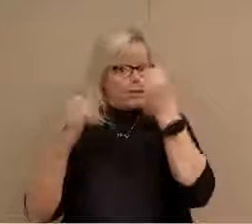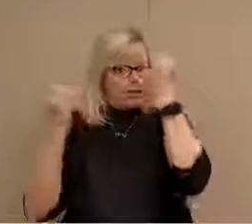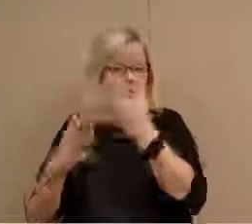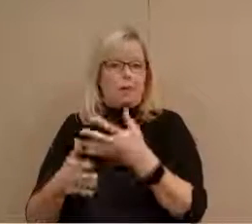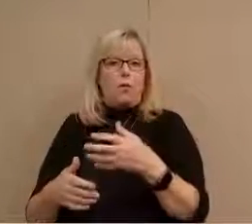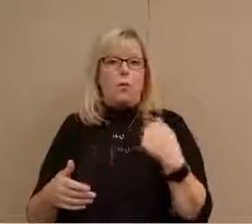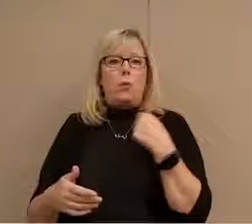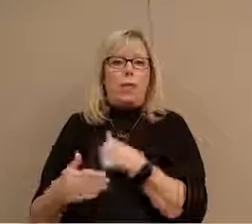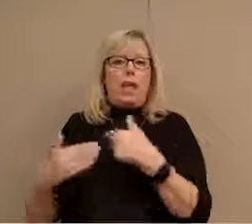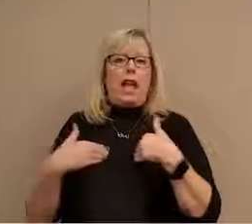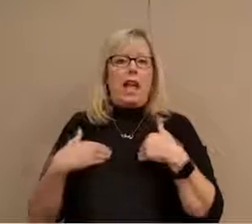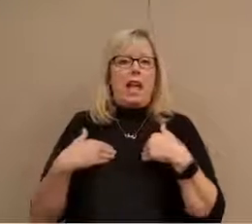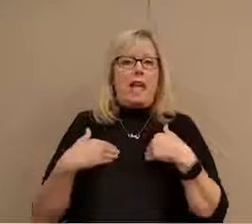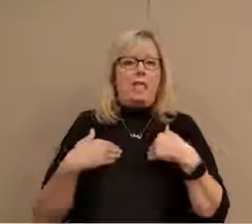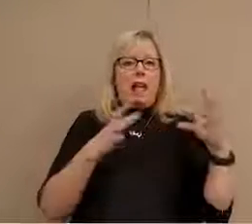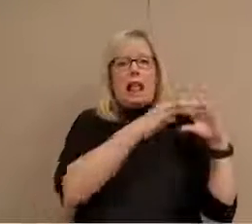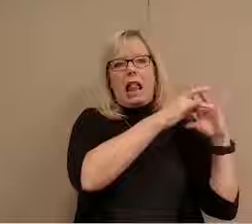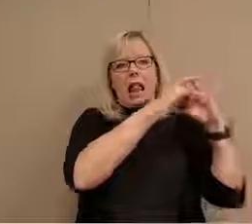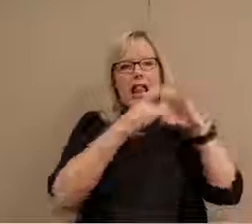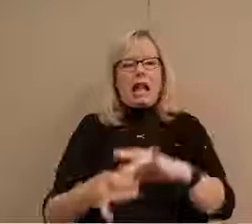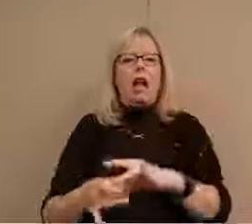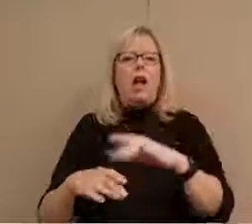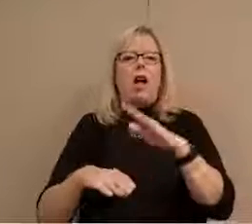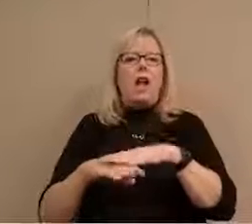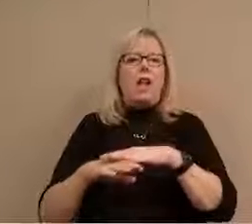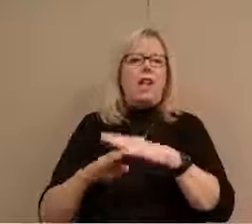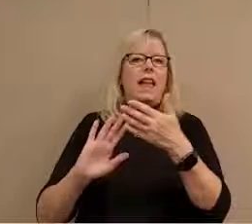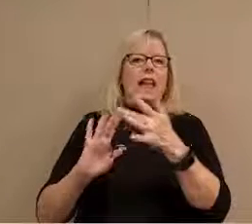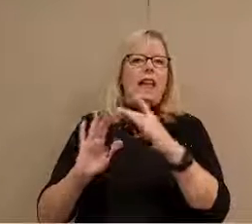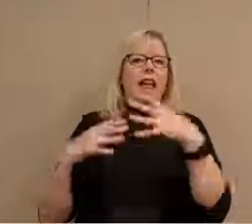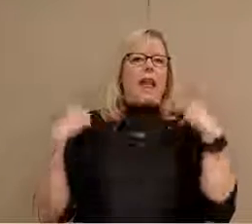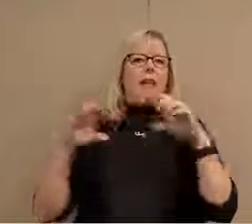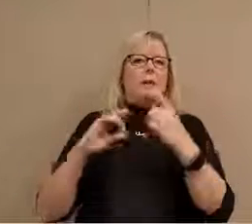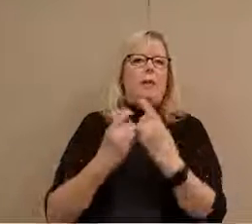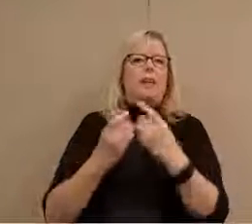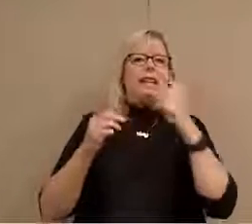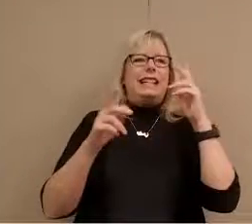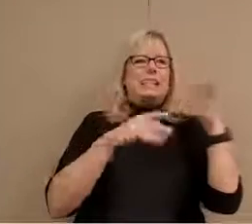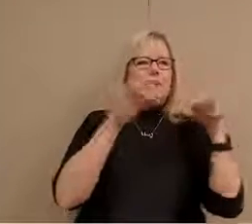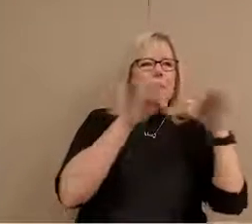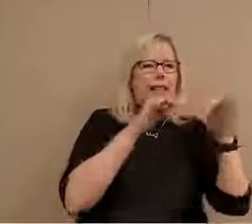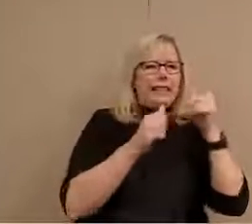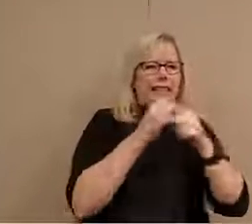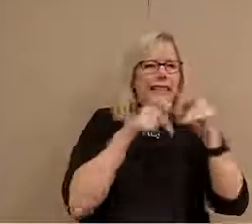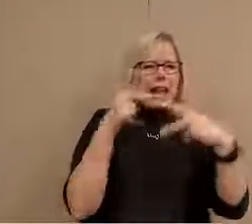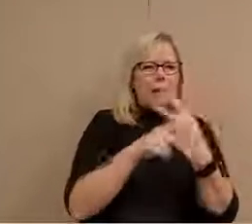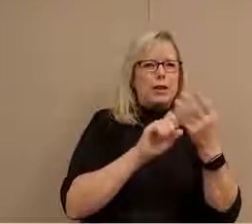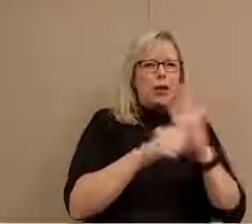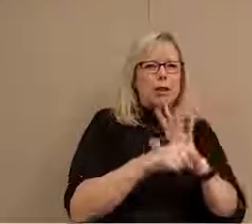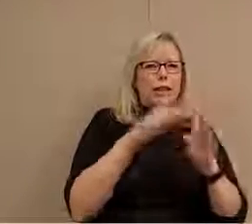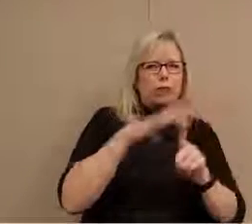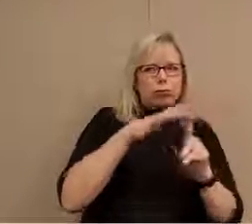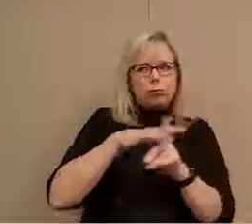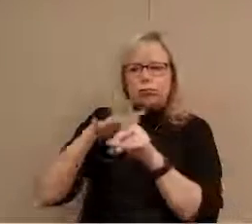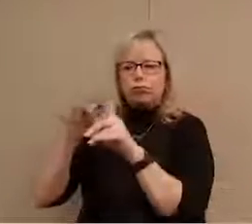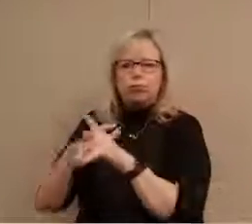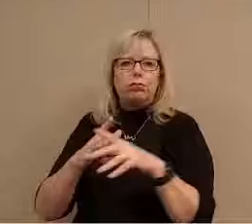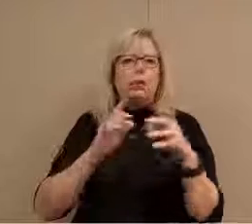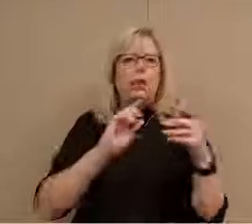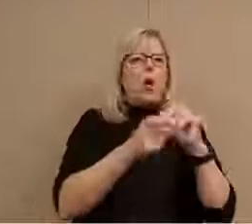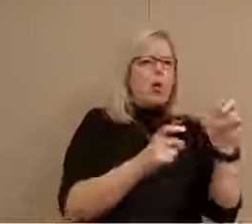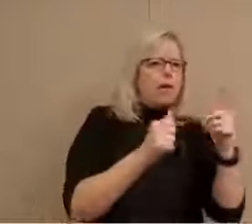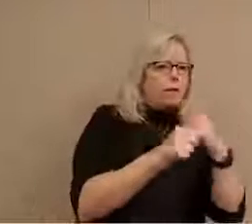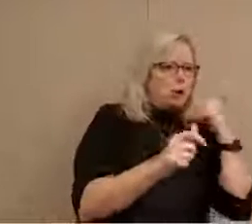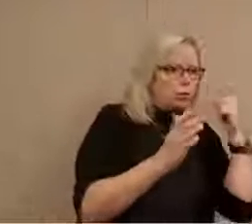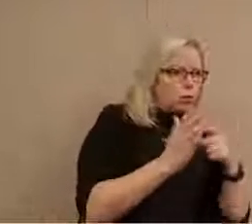a lineage link that we're sharing on the health department's website that really breaks all the different ones down and gives specifics about where it was first